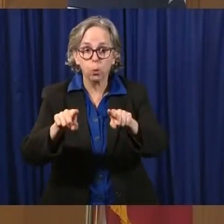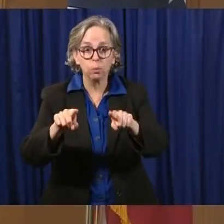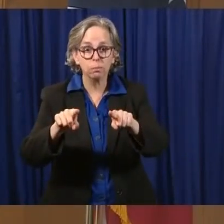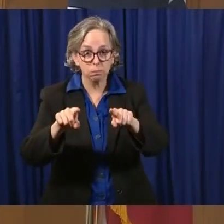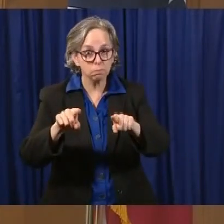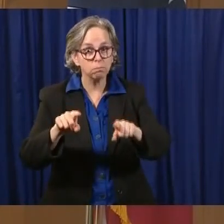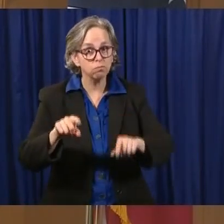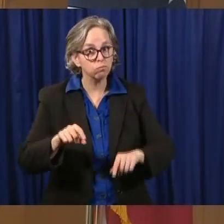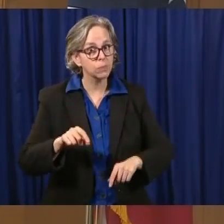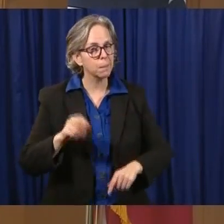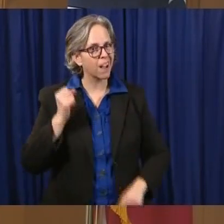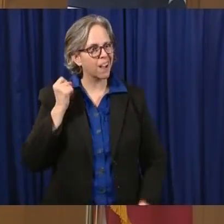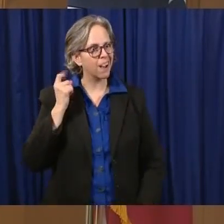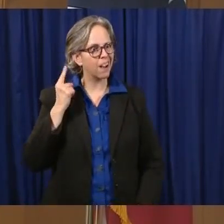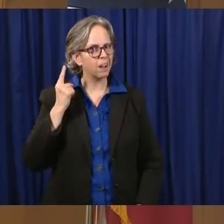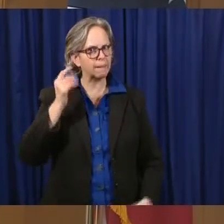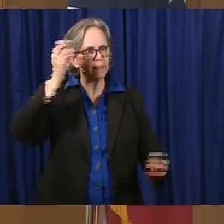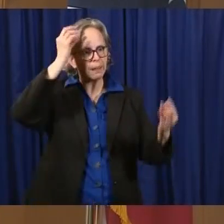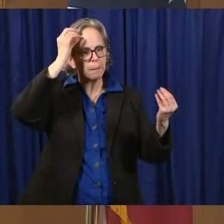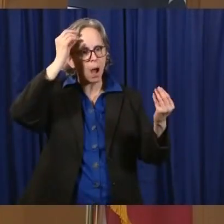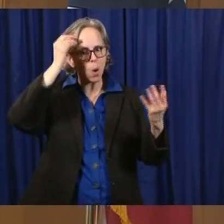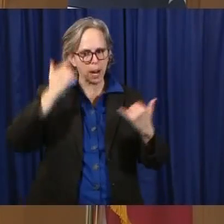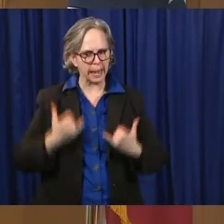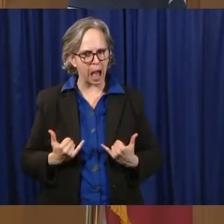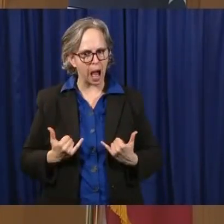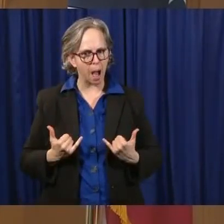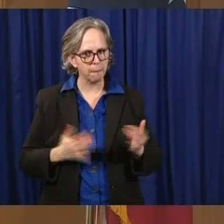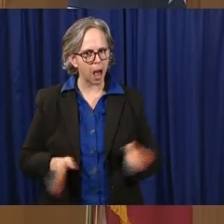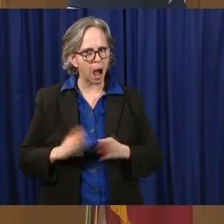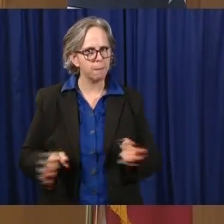that's something that you should be thinking about right now,